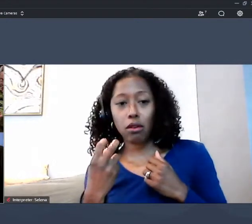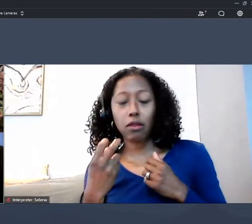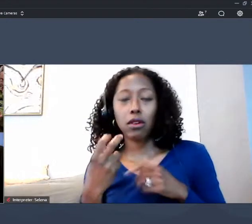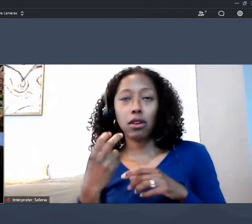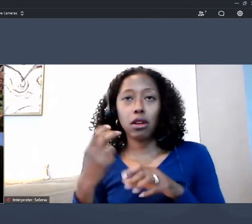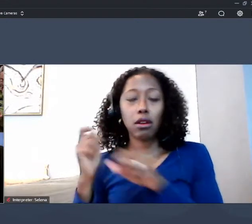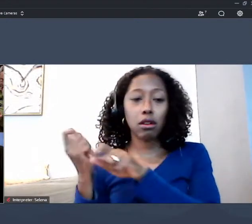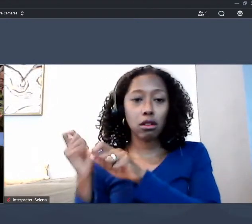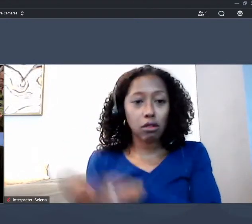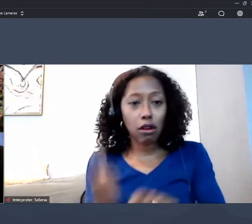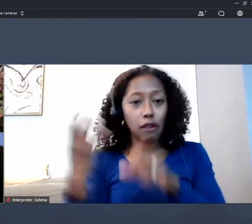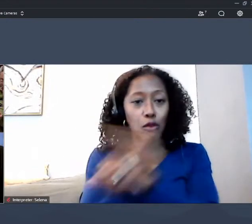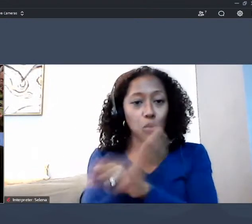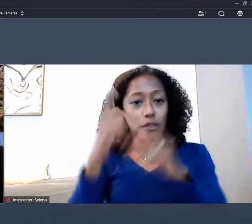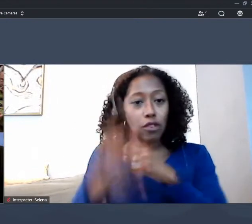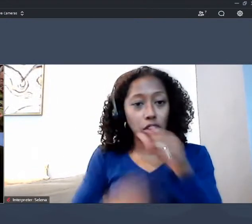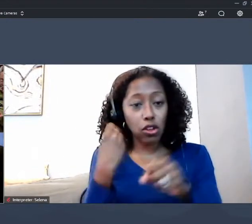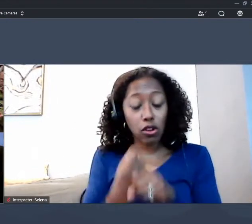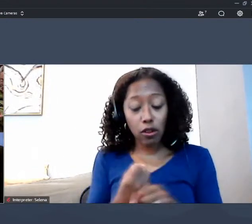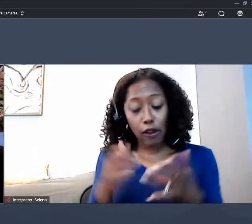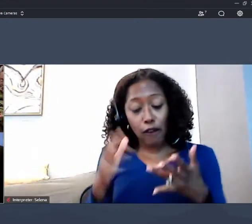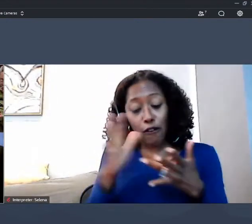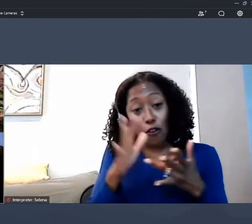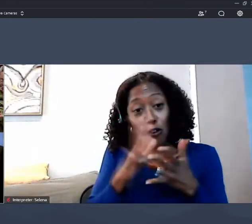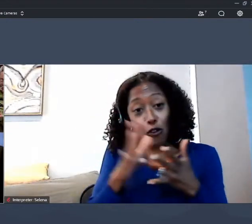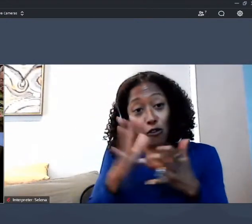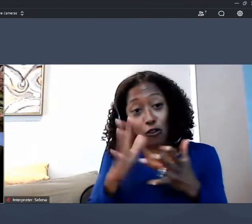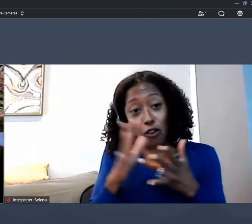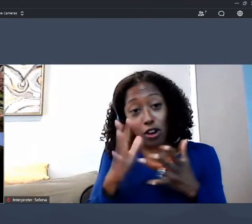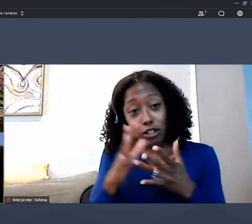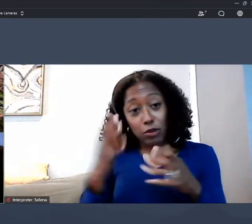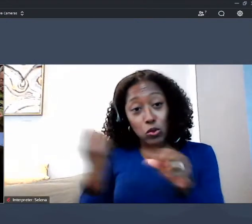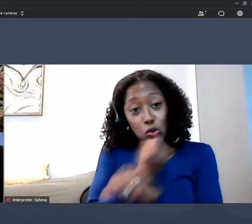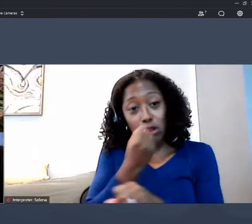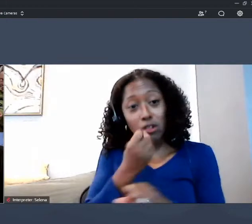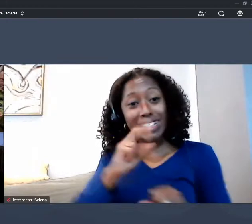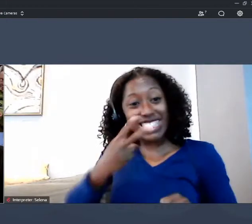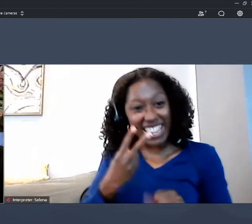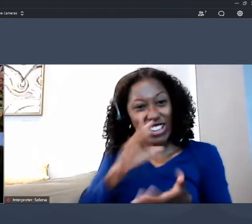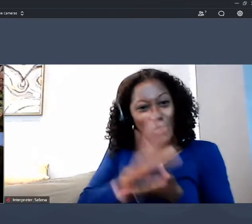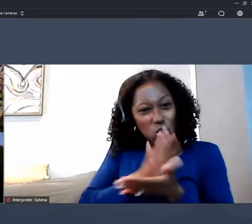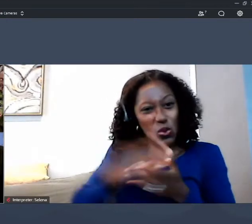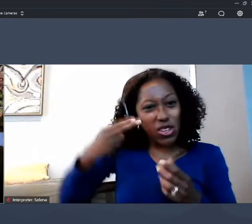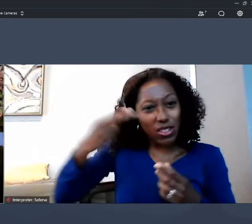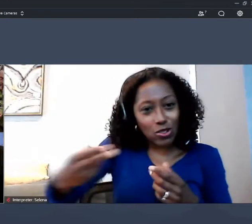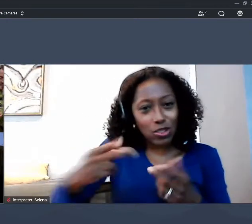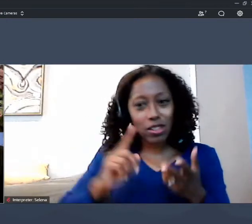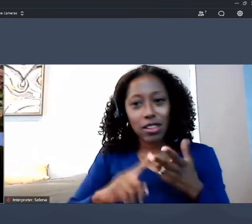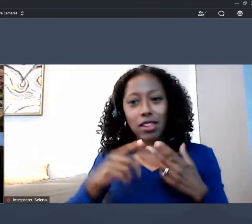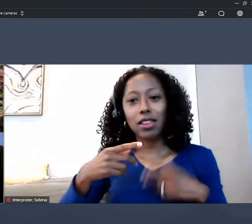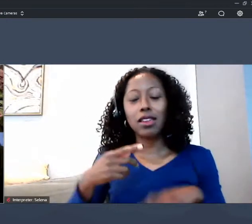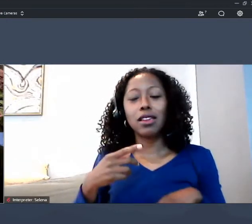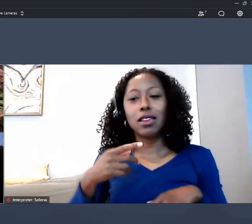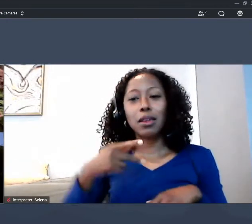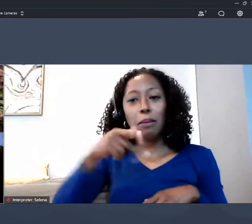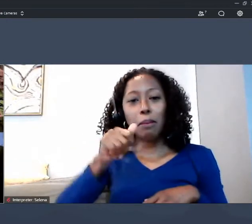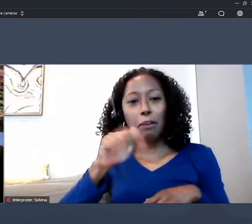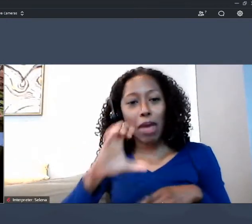Ping WGCA Freshman of the Year, second in school history. Pac-12 Newcomer of the Year, second in school